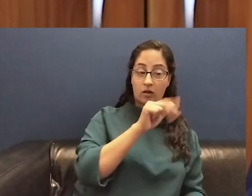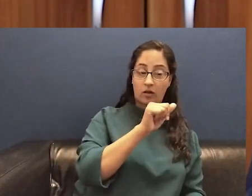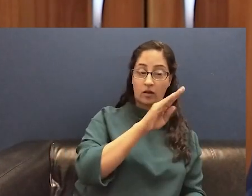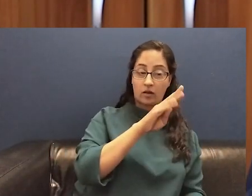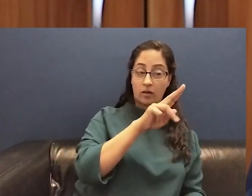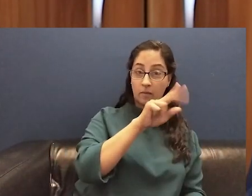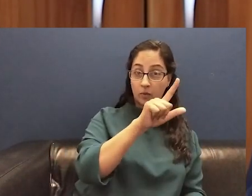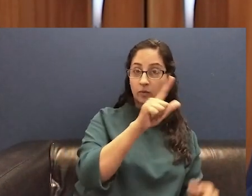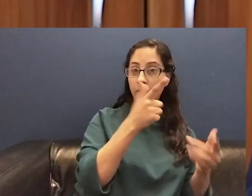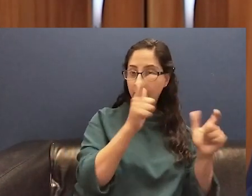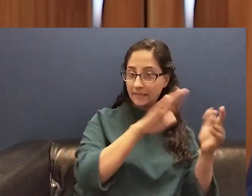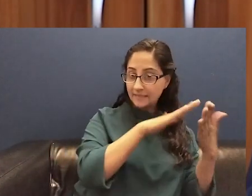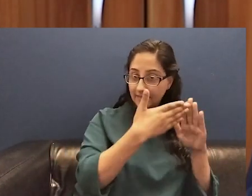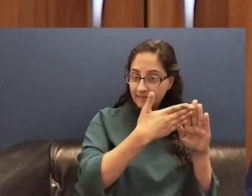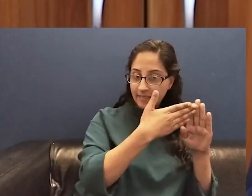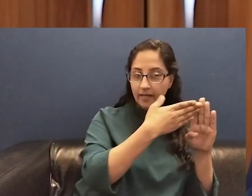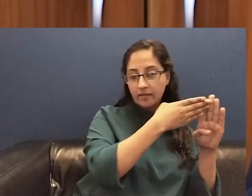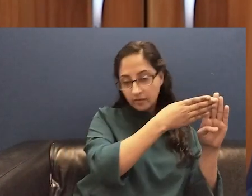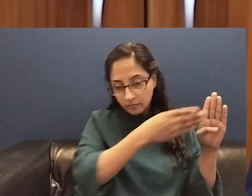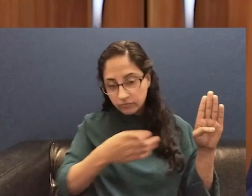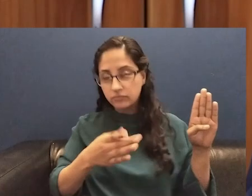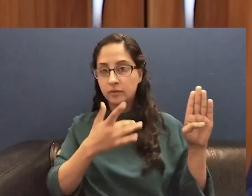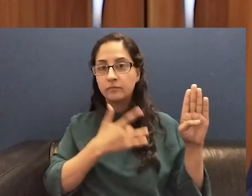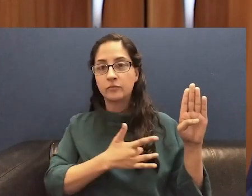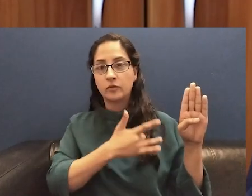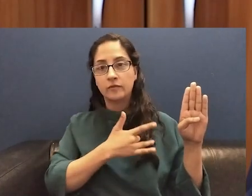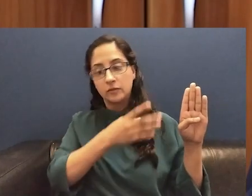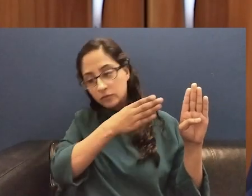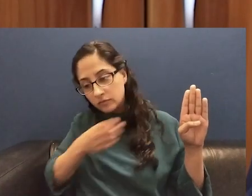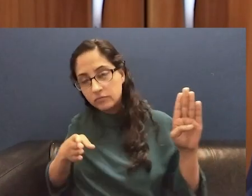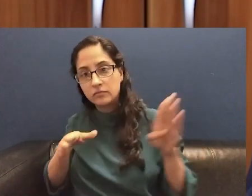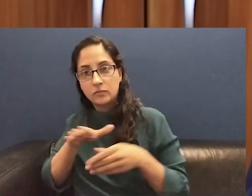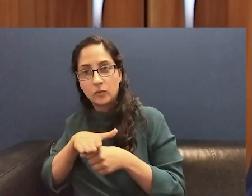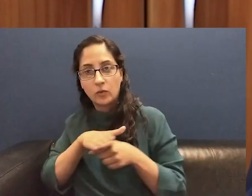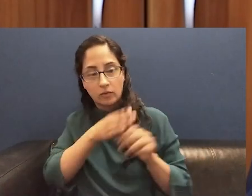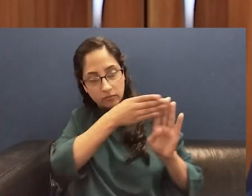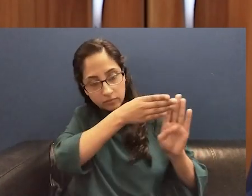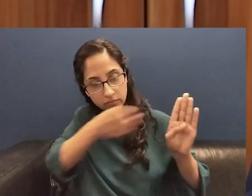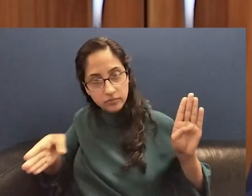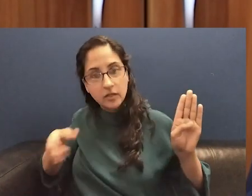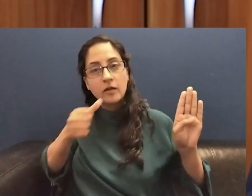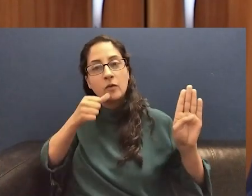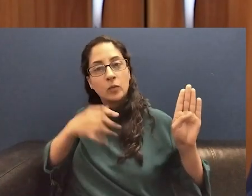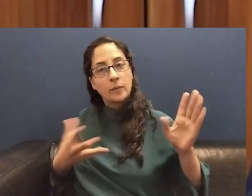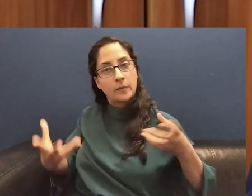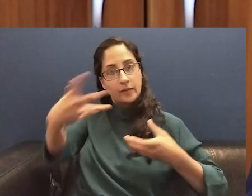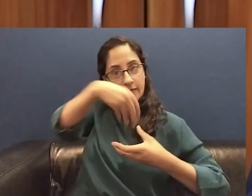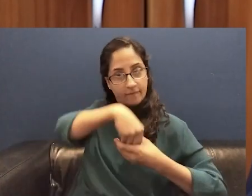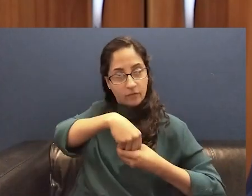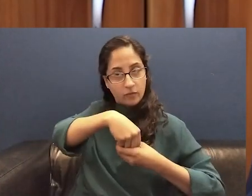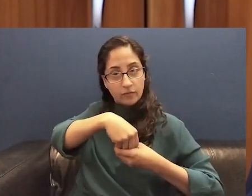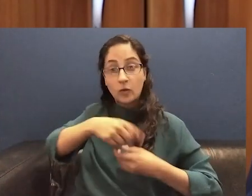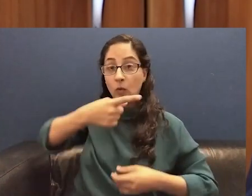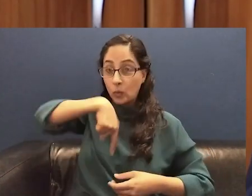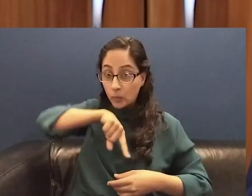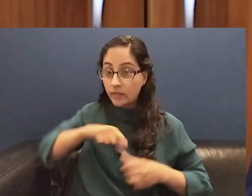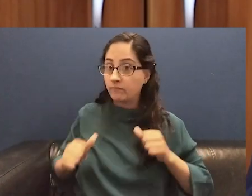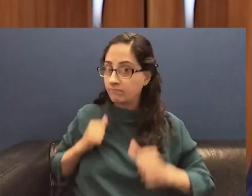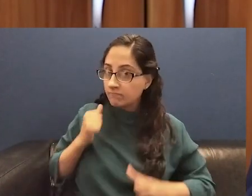proactive action, demonstrate the fact that it is really important to have our female